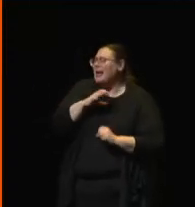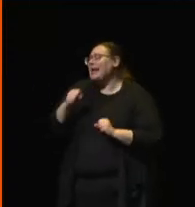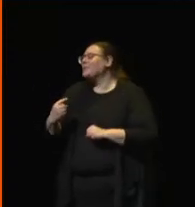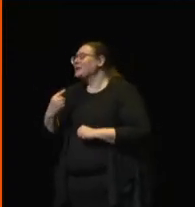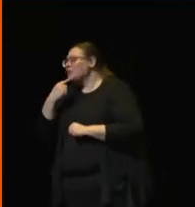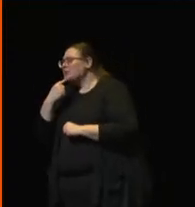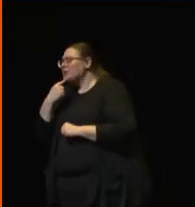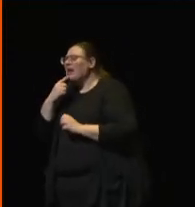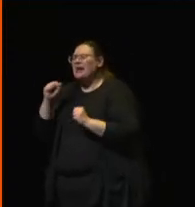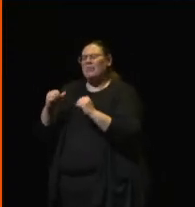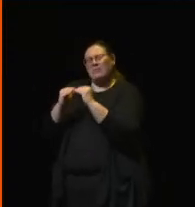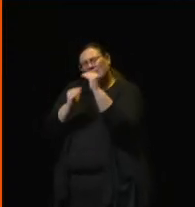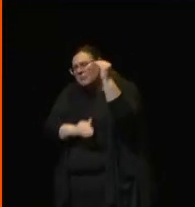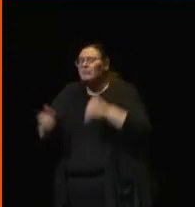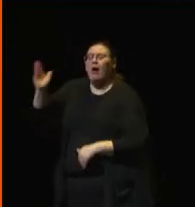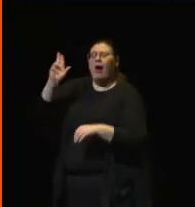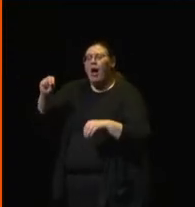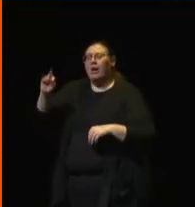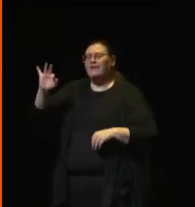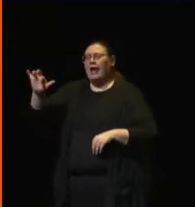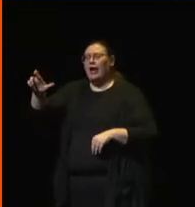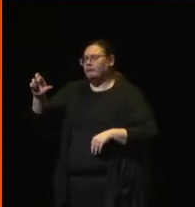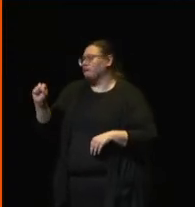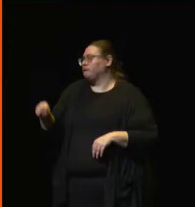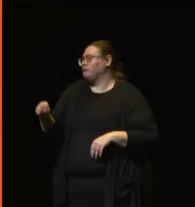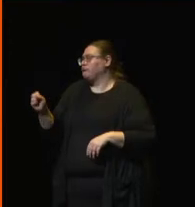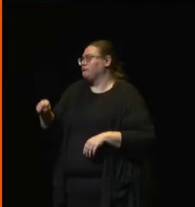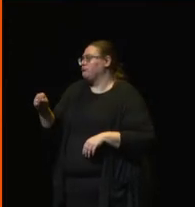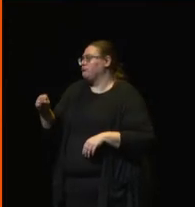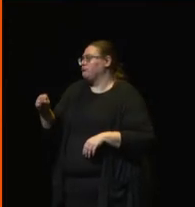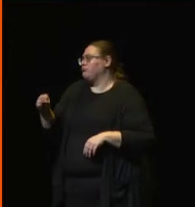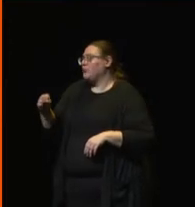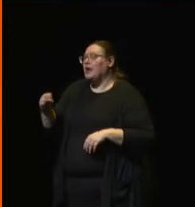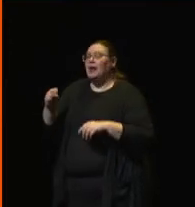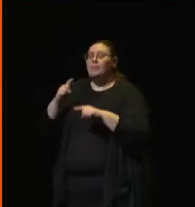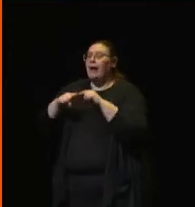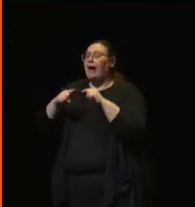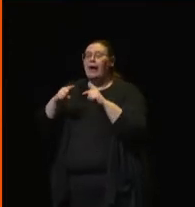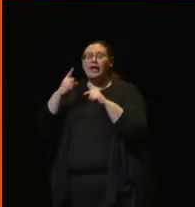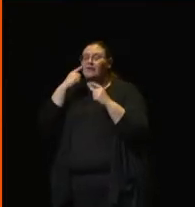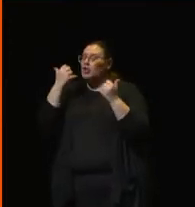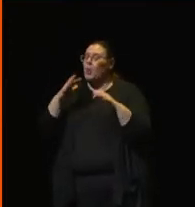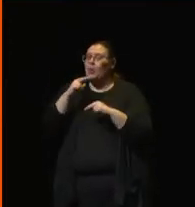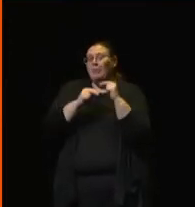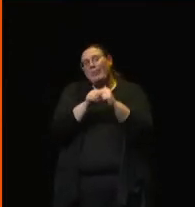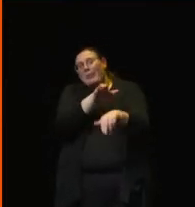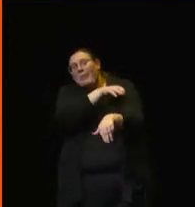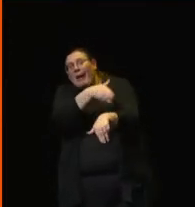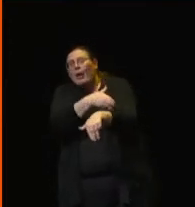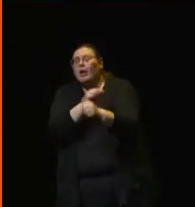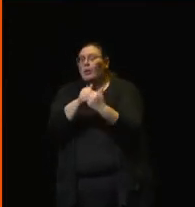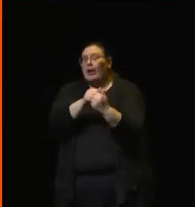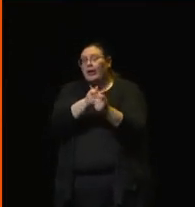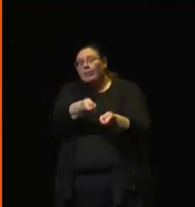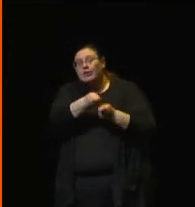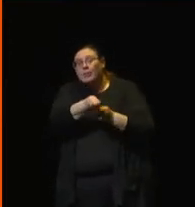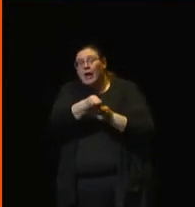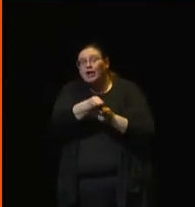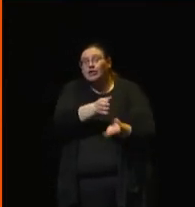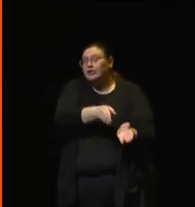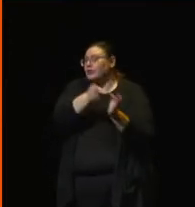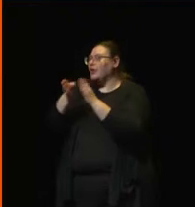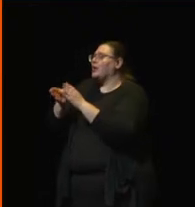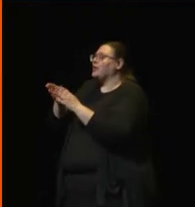maddeningly unfair. But the alternative to building power through persuasion is to build power